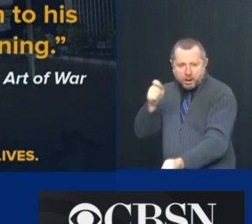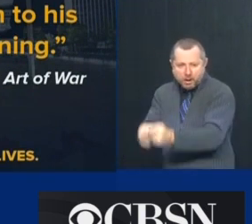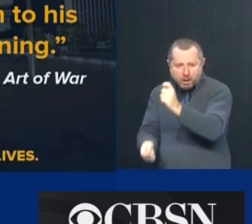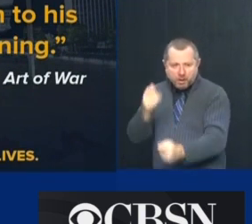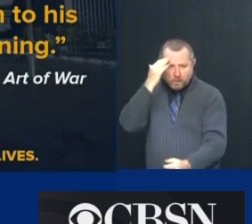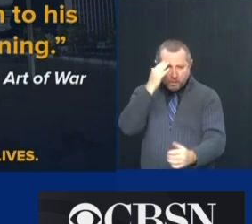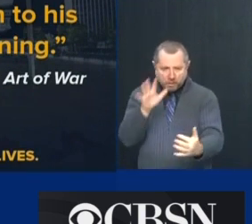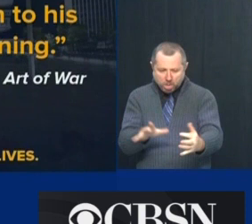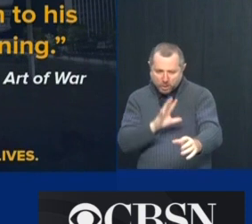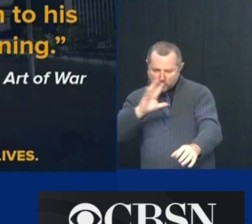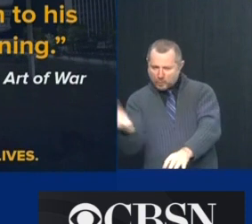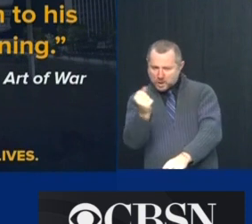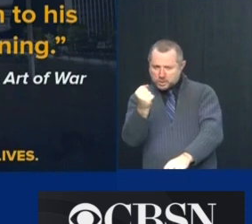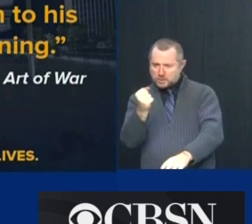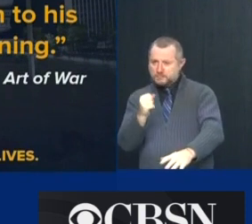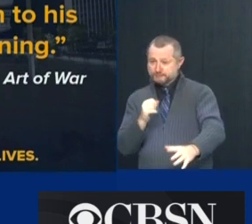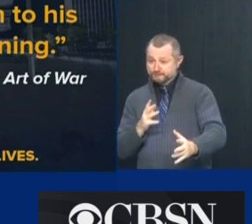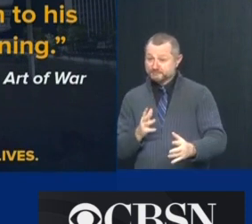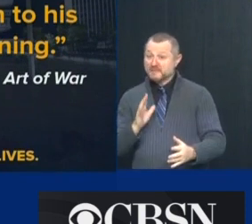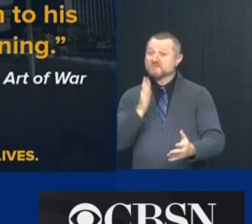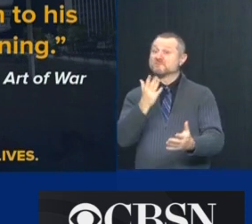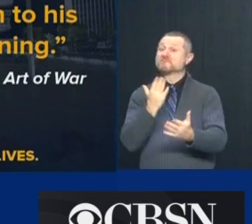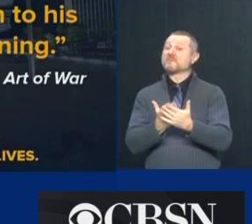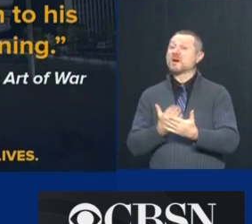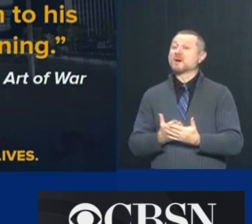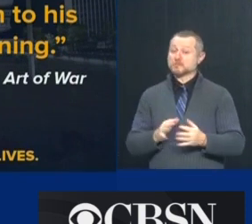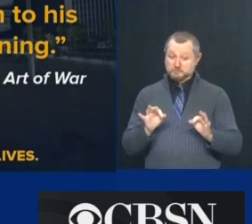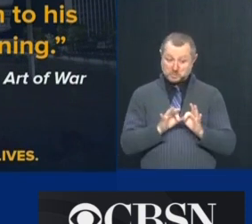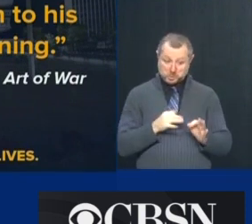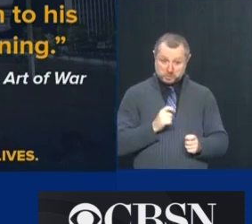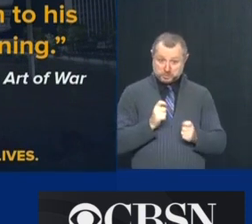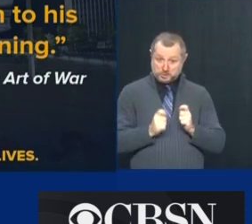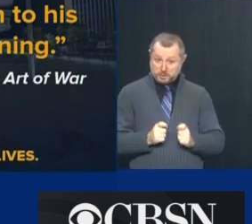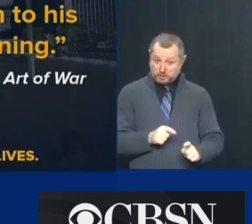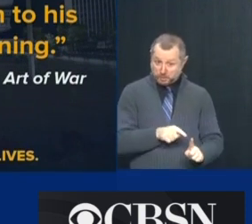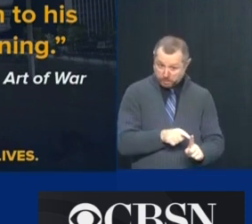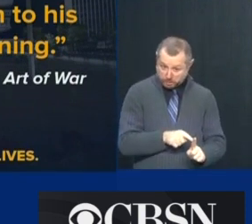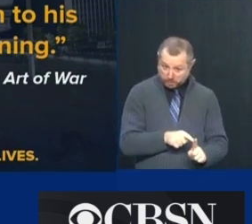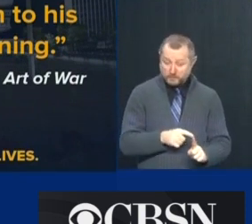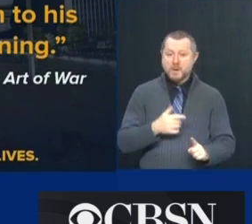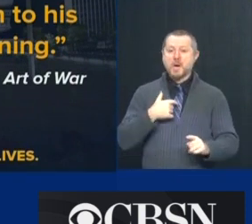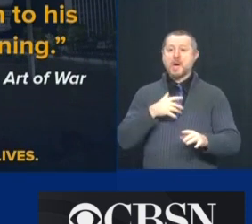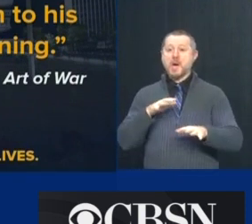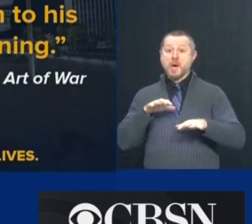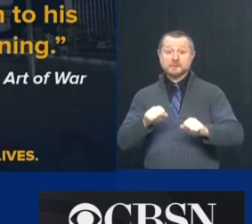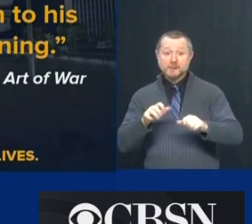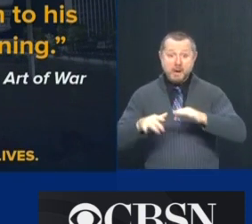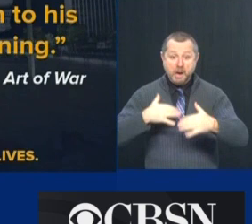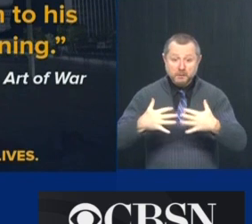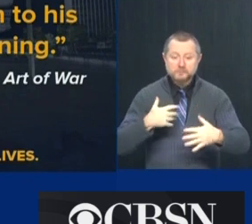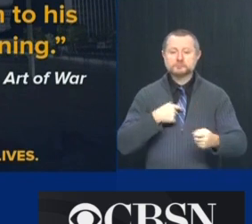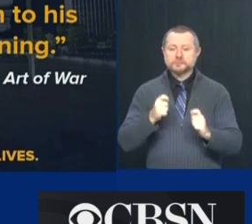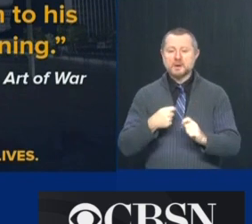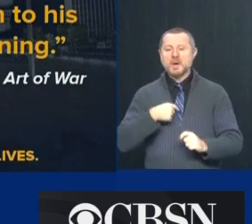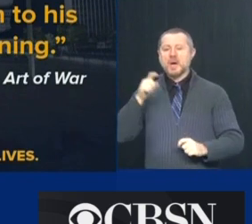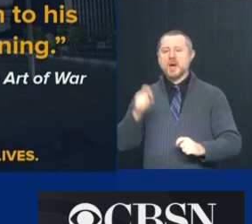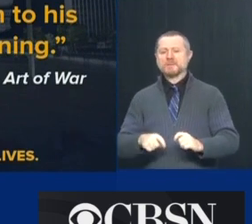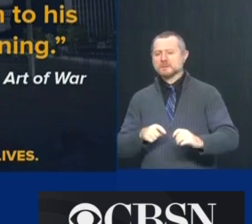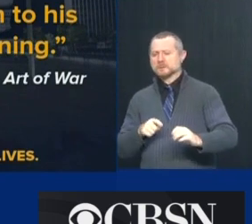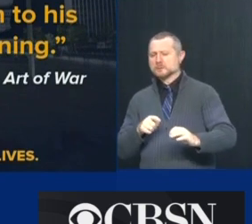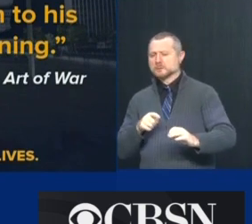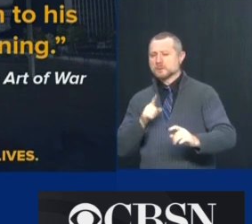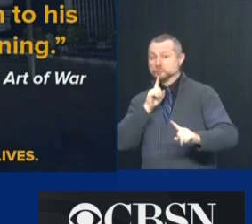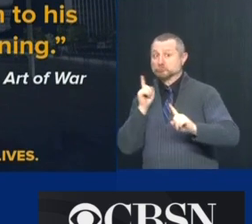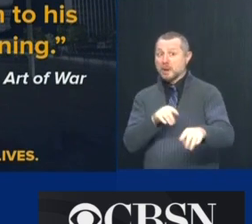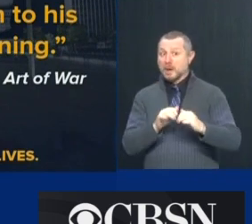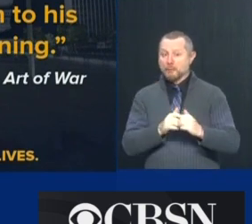attack changes, change your situation and your defense or